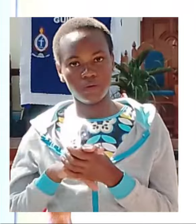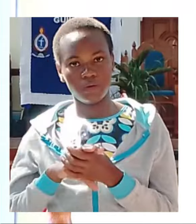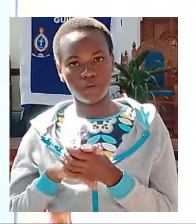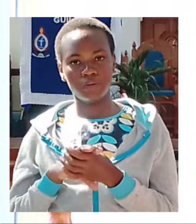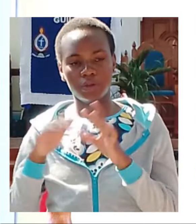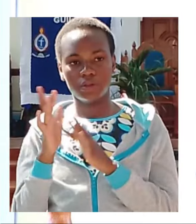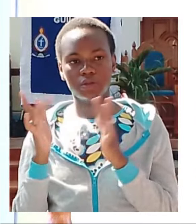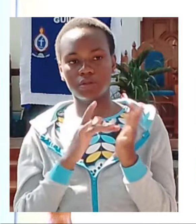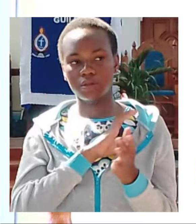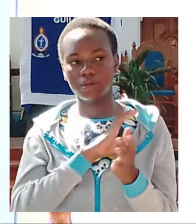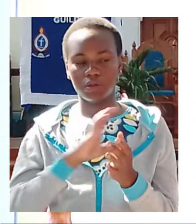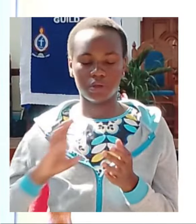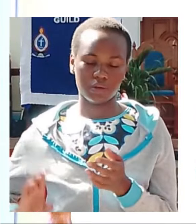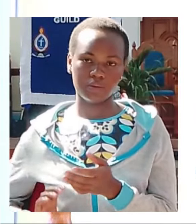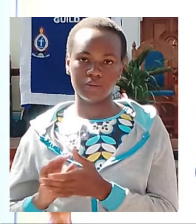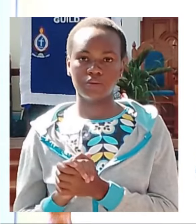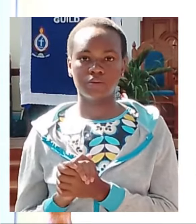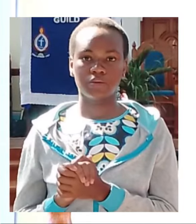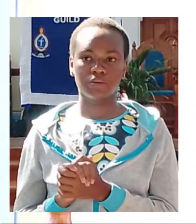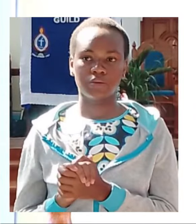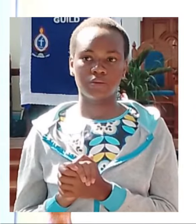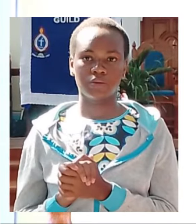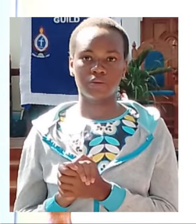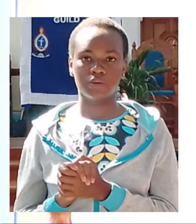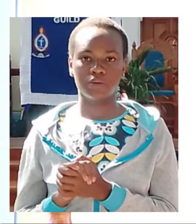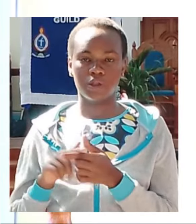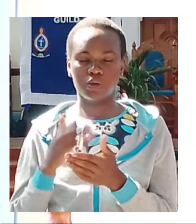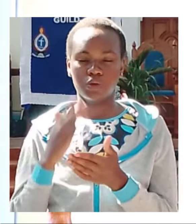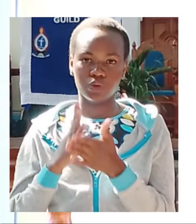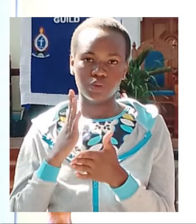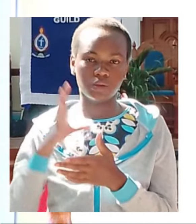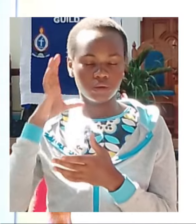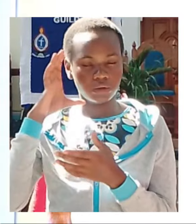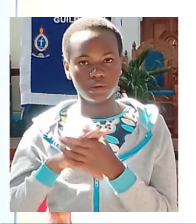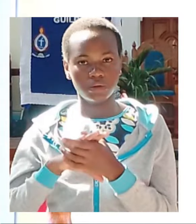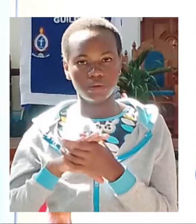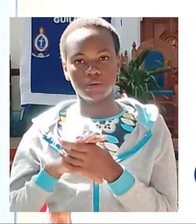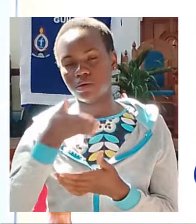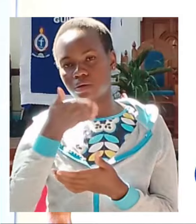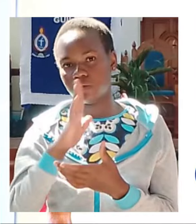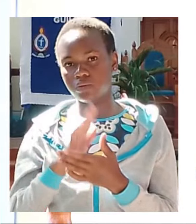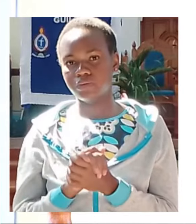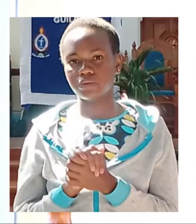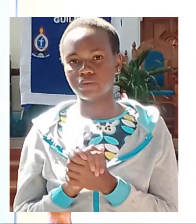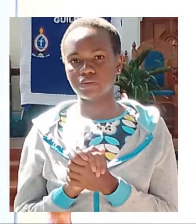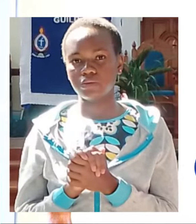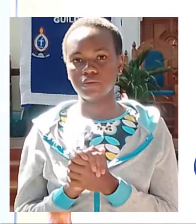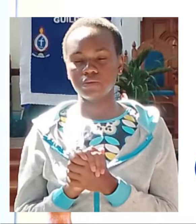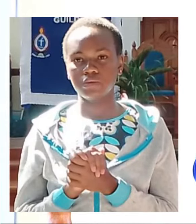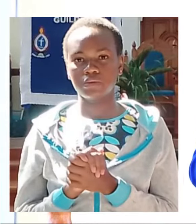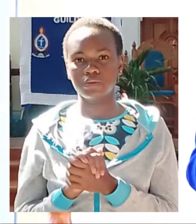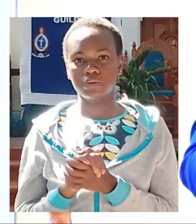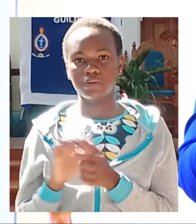in Jesus Christ? Do you really believe in God? Is